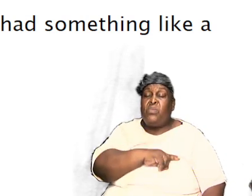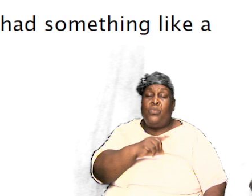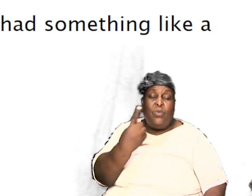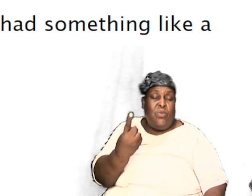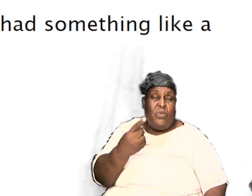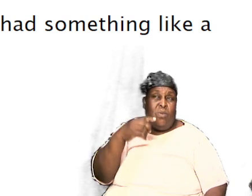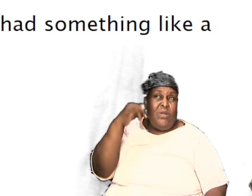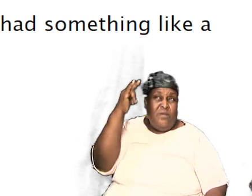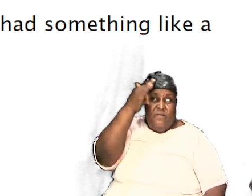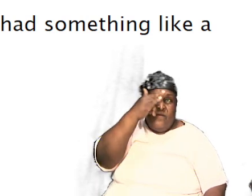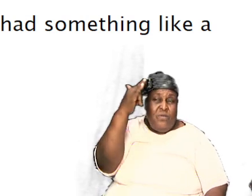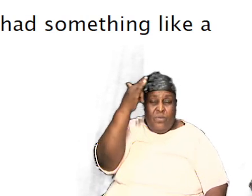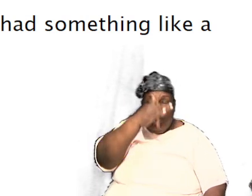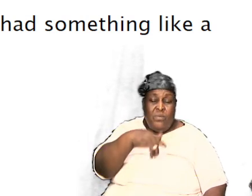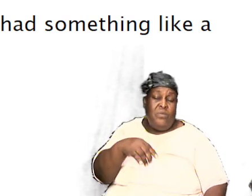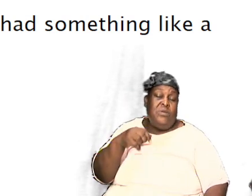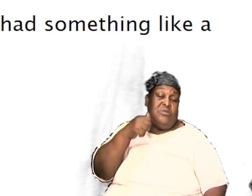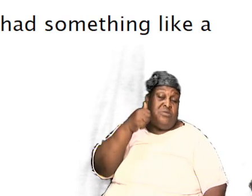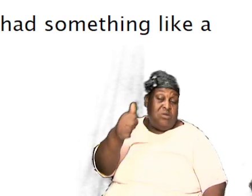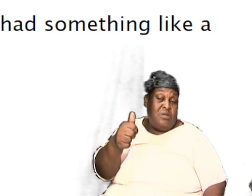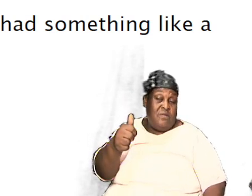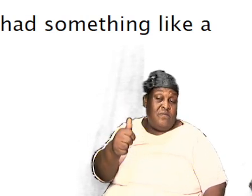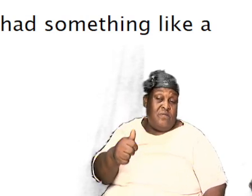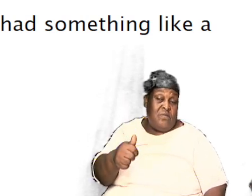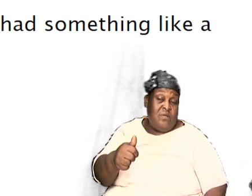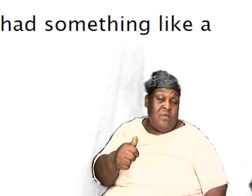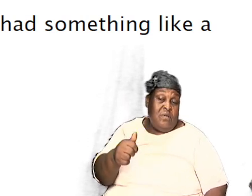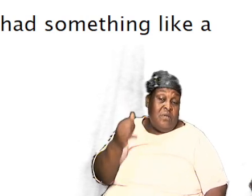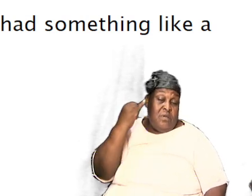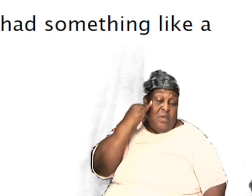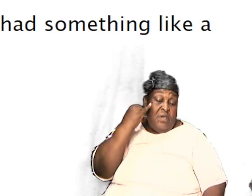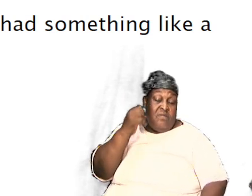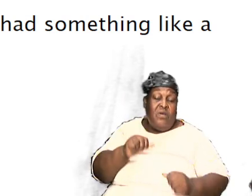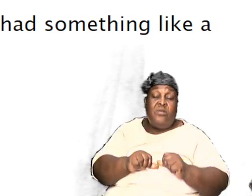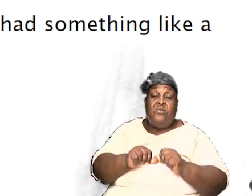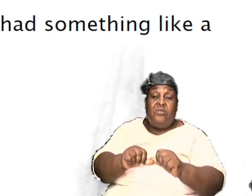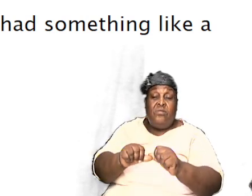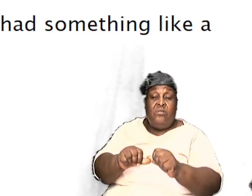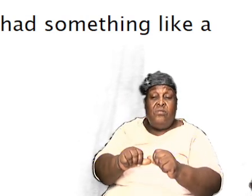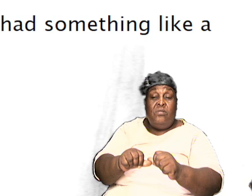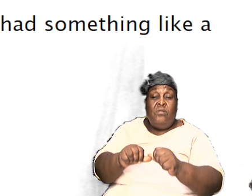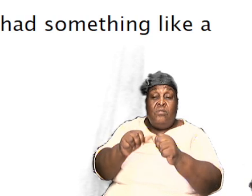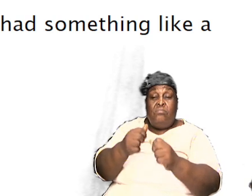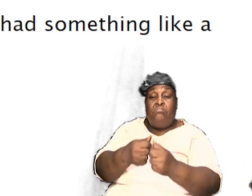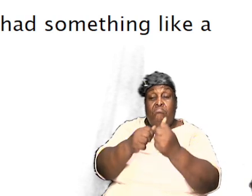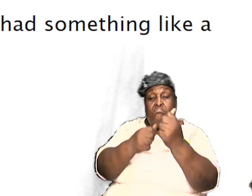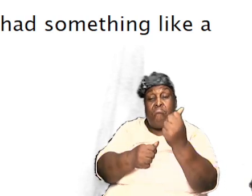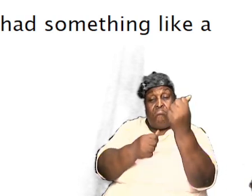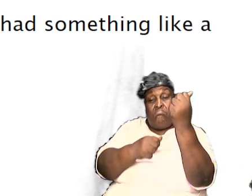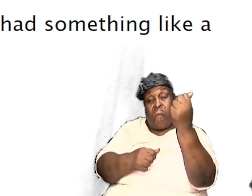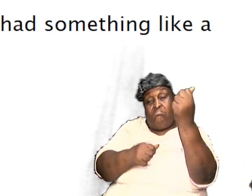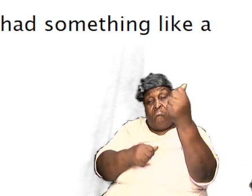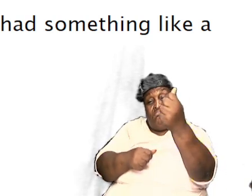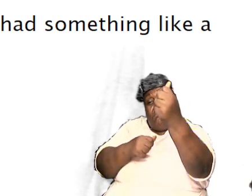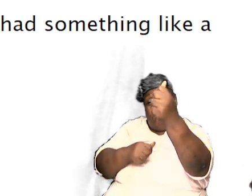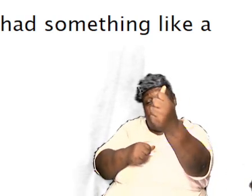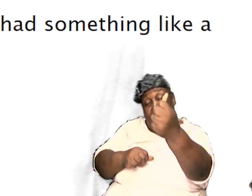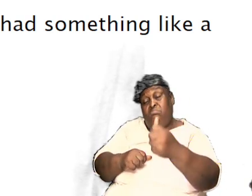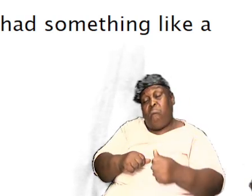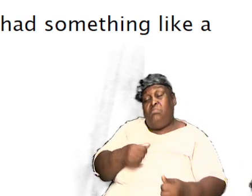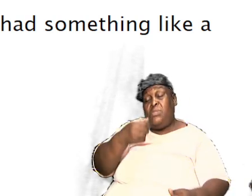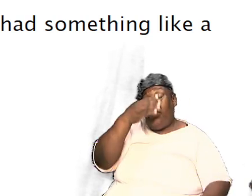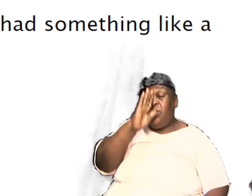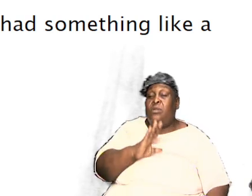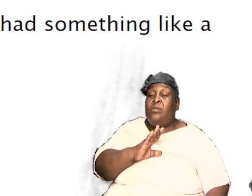fooling ourselves. And if we continue to drift from the Lord, we are going to find ourselves going against